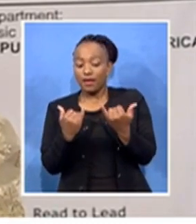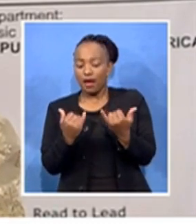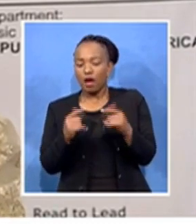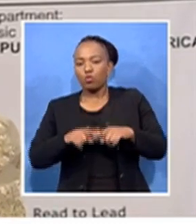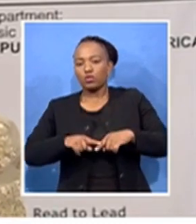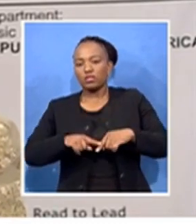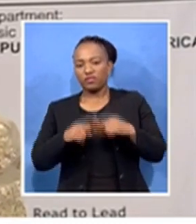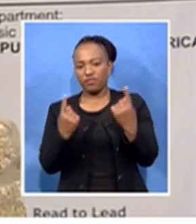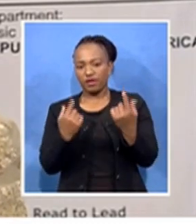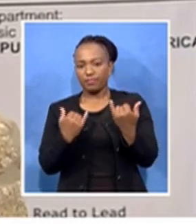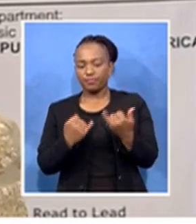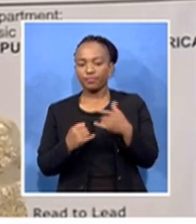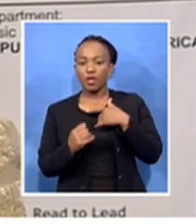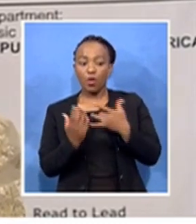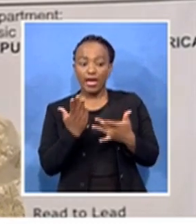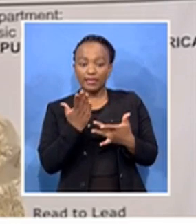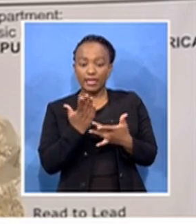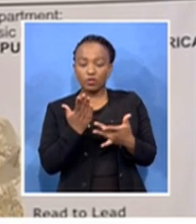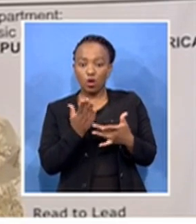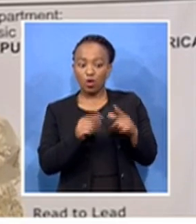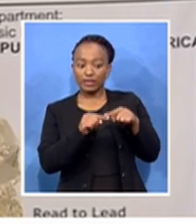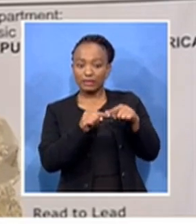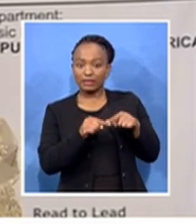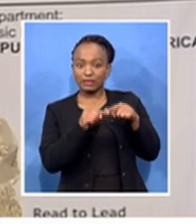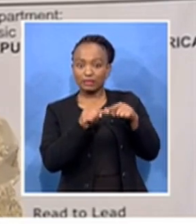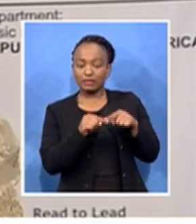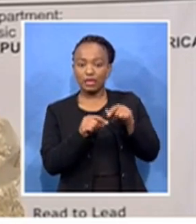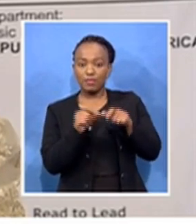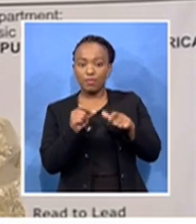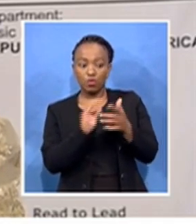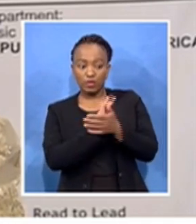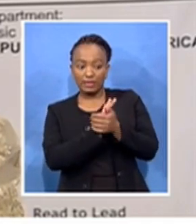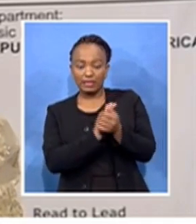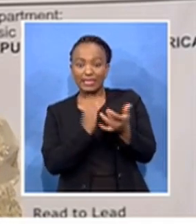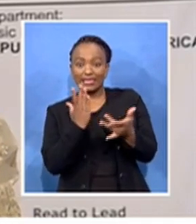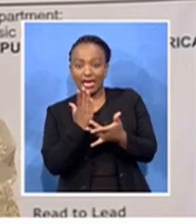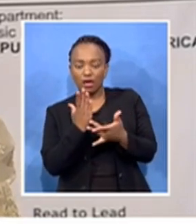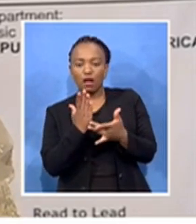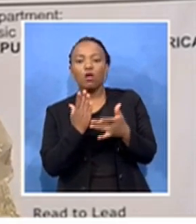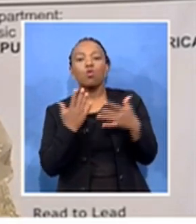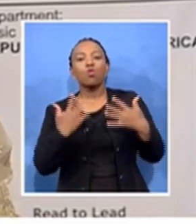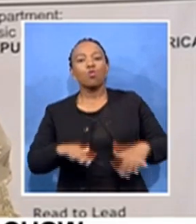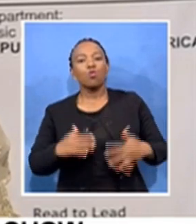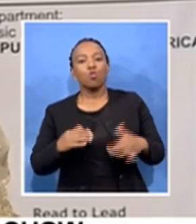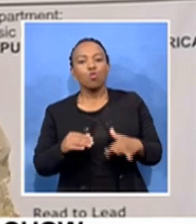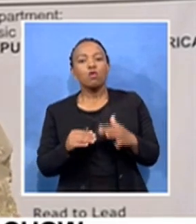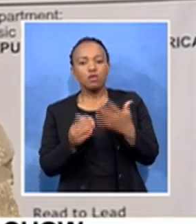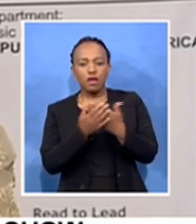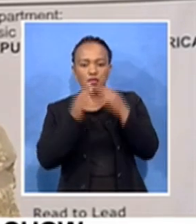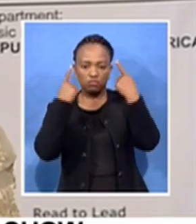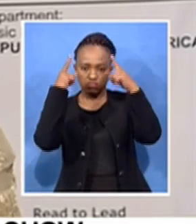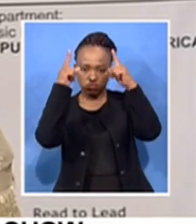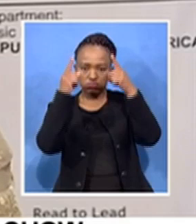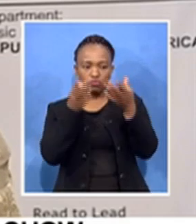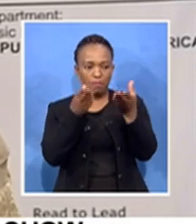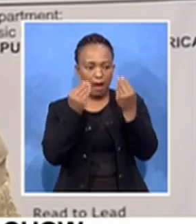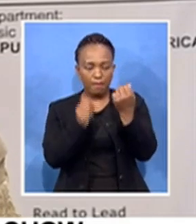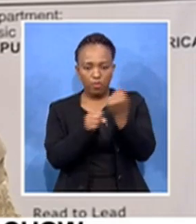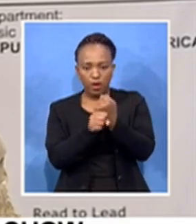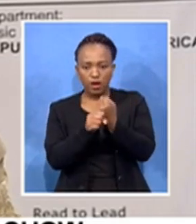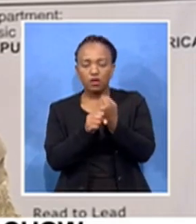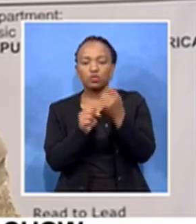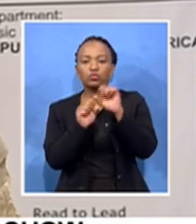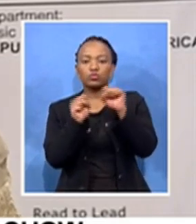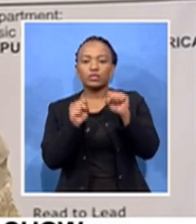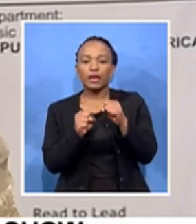with tech-related skills have more options to be successful and shape their future instead of being passive consumers